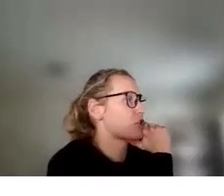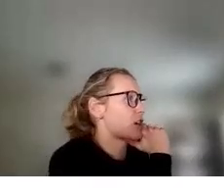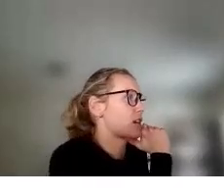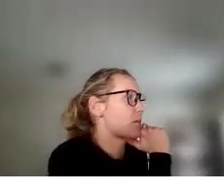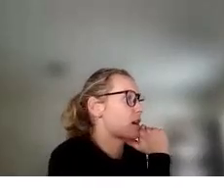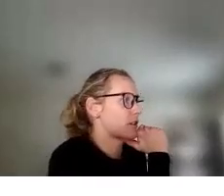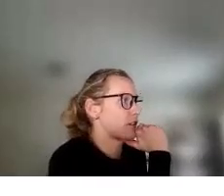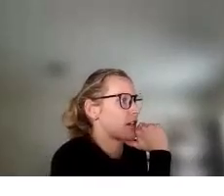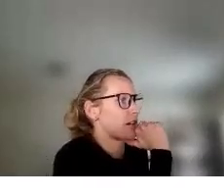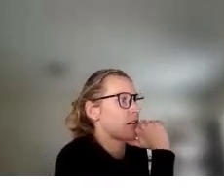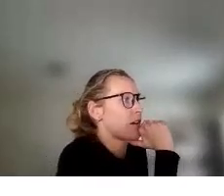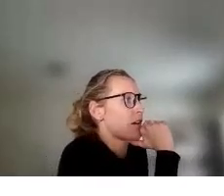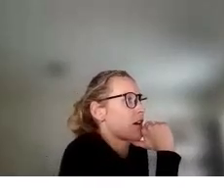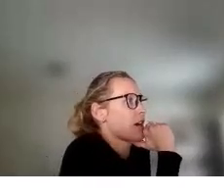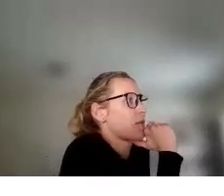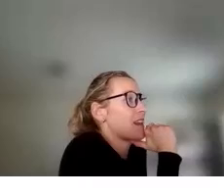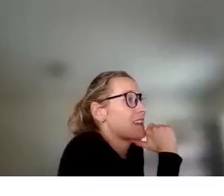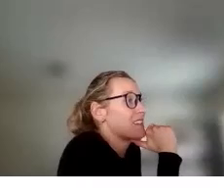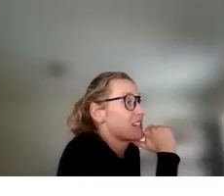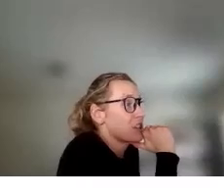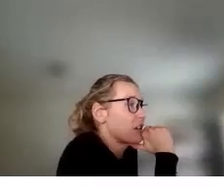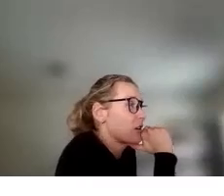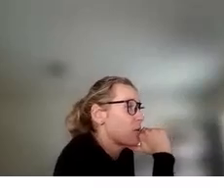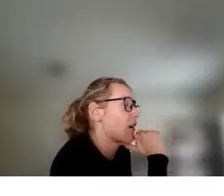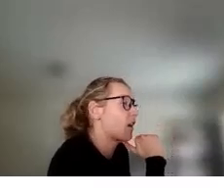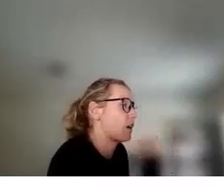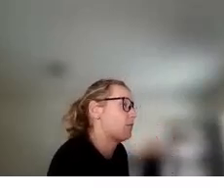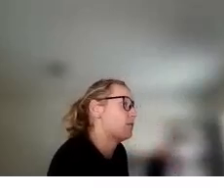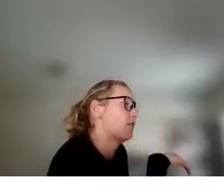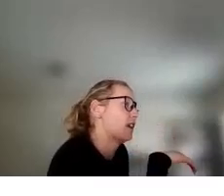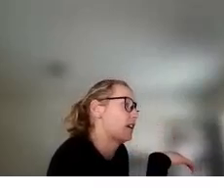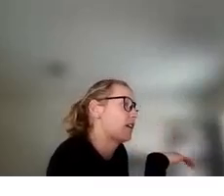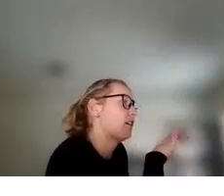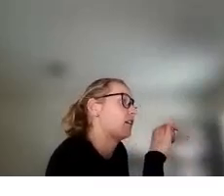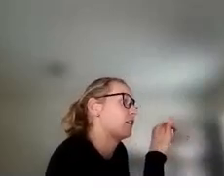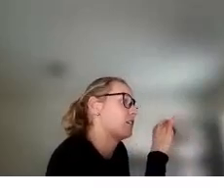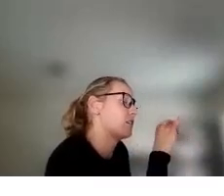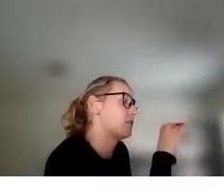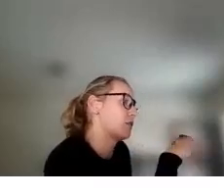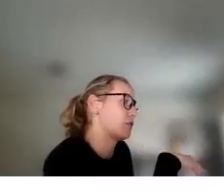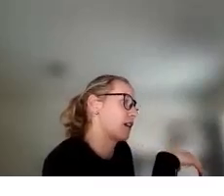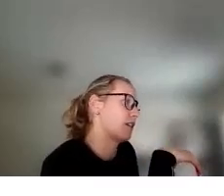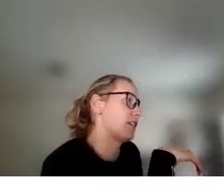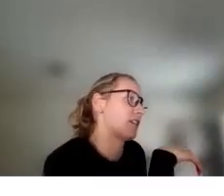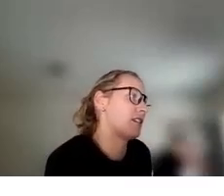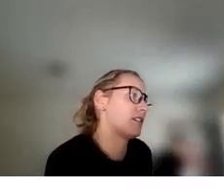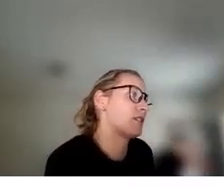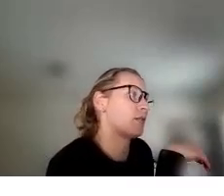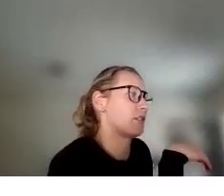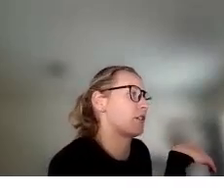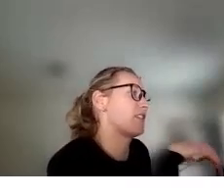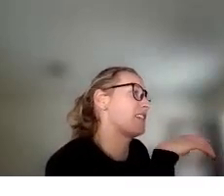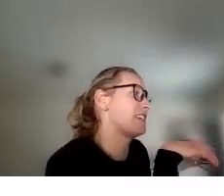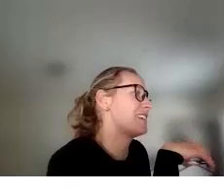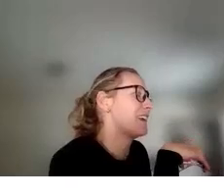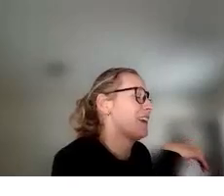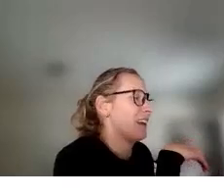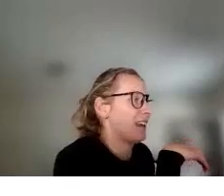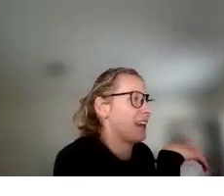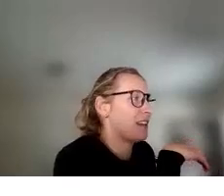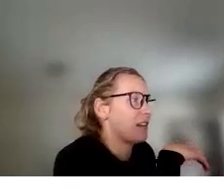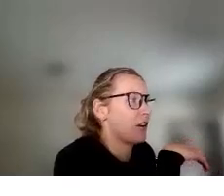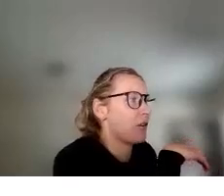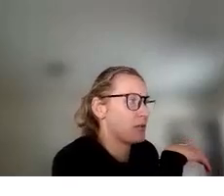and electronic monitoring. In addition, we are moving consumer directed attendance support